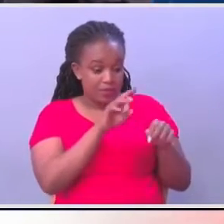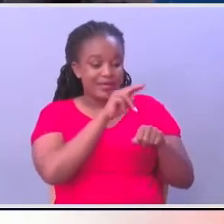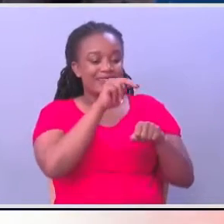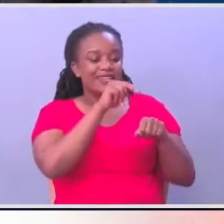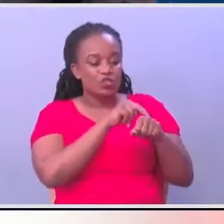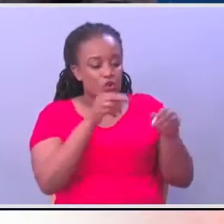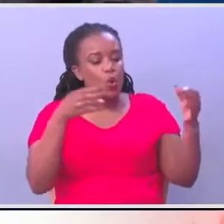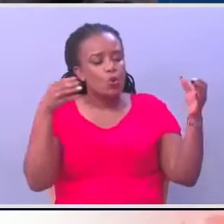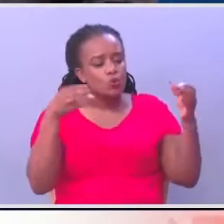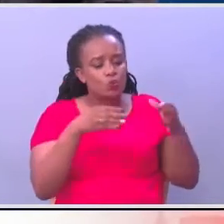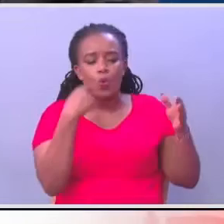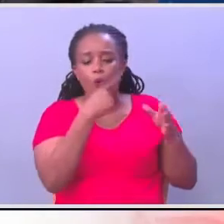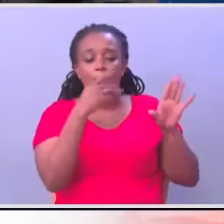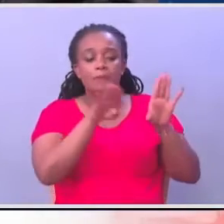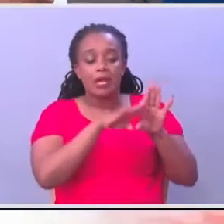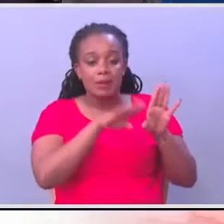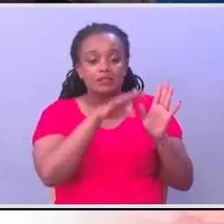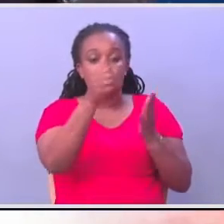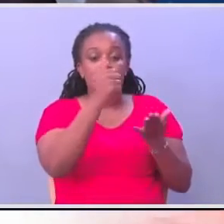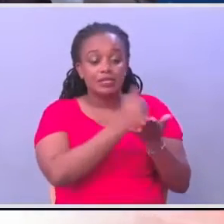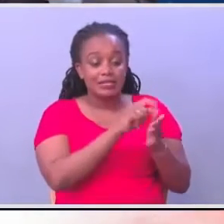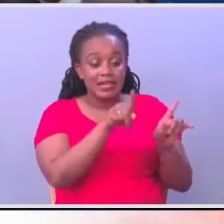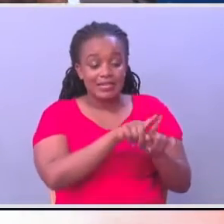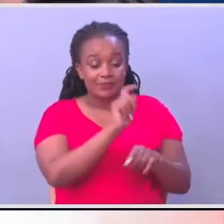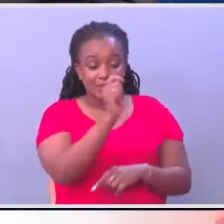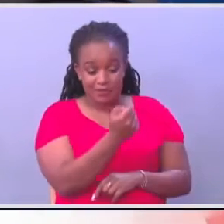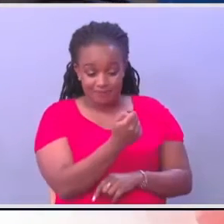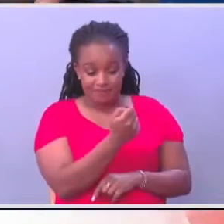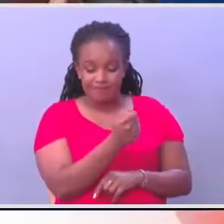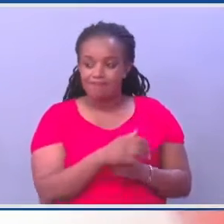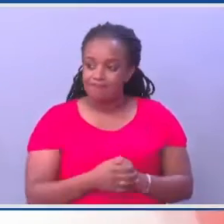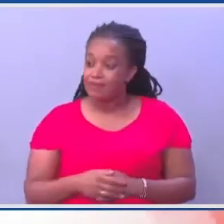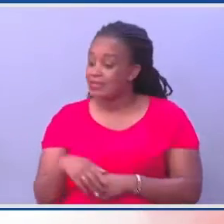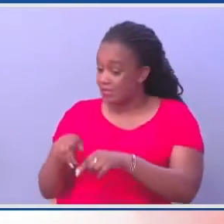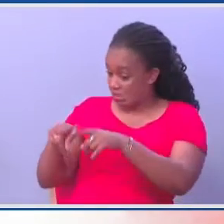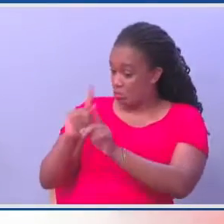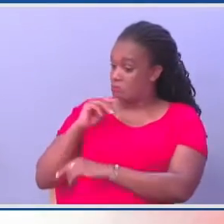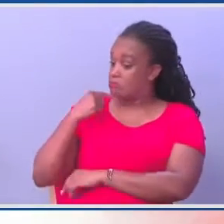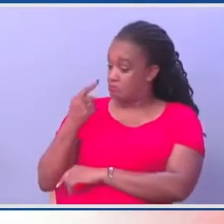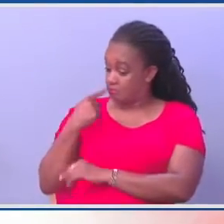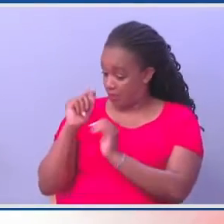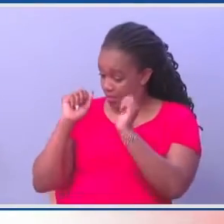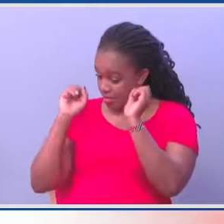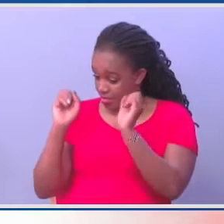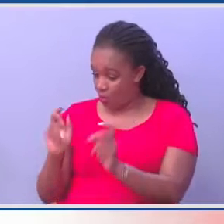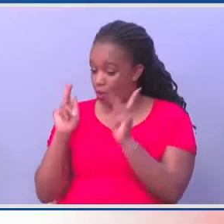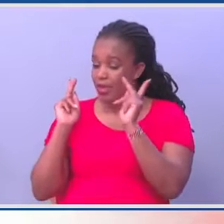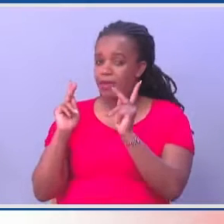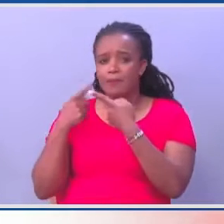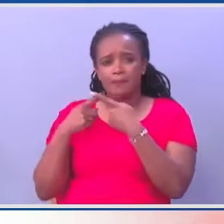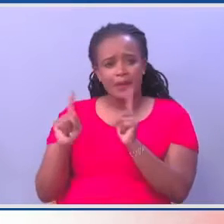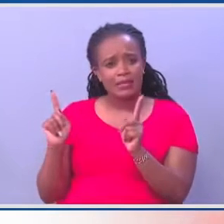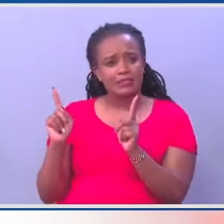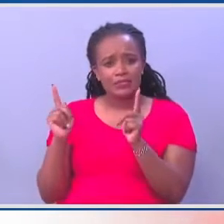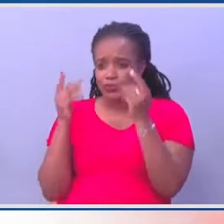whose members endorsed him as a presidential candidate. That's him saying. And you know, I've always told you, I don't know how many